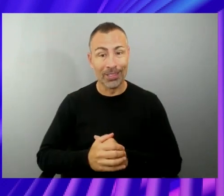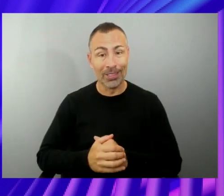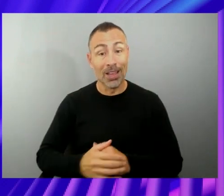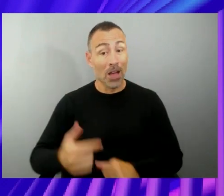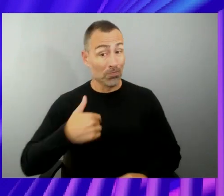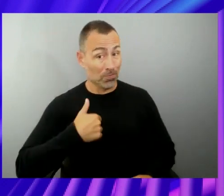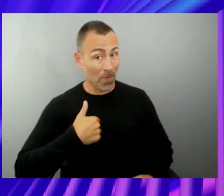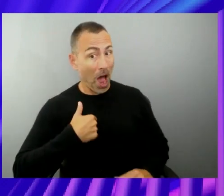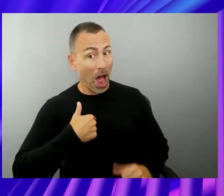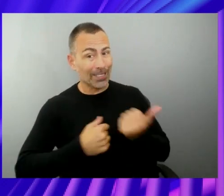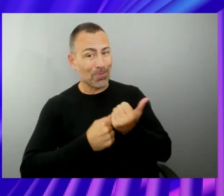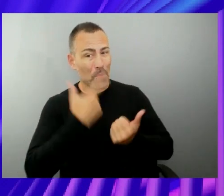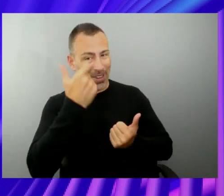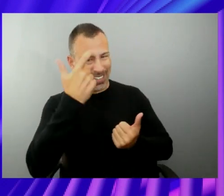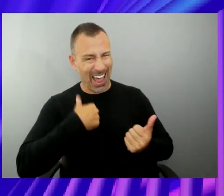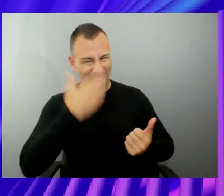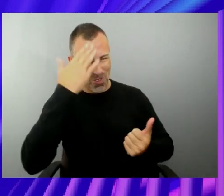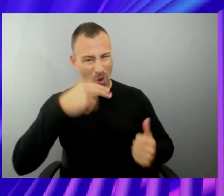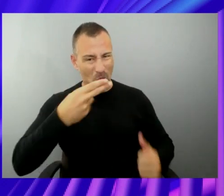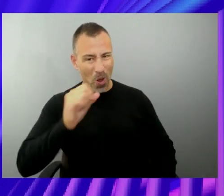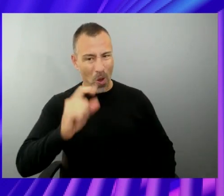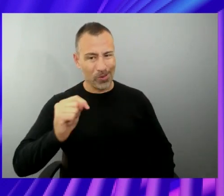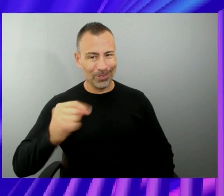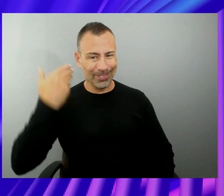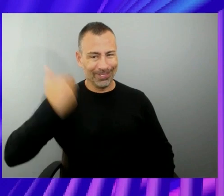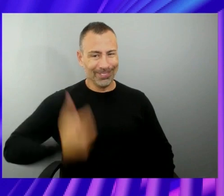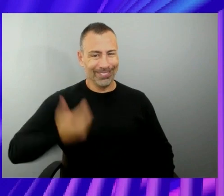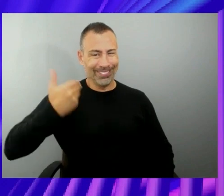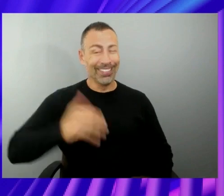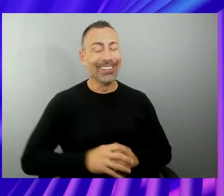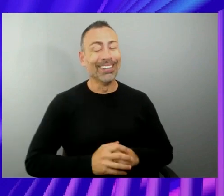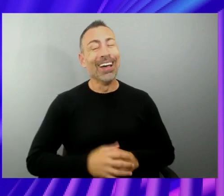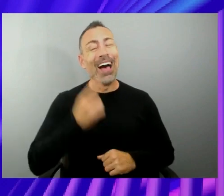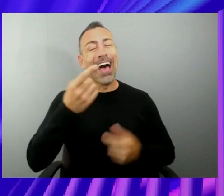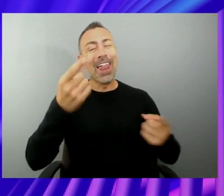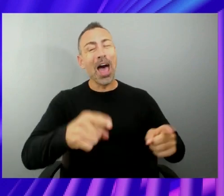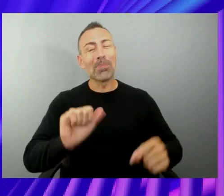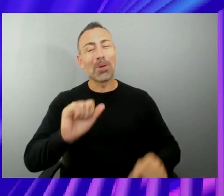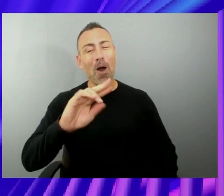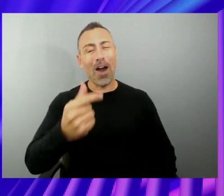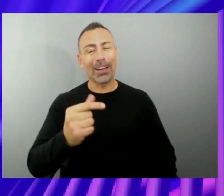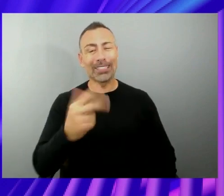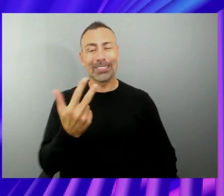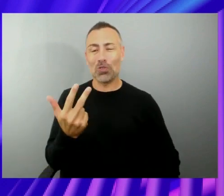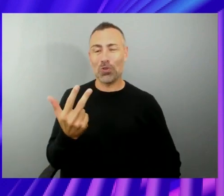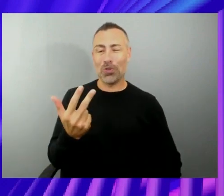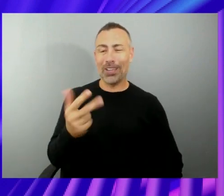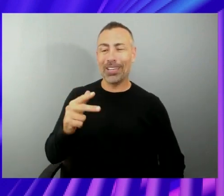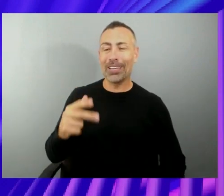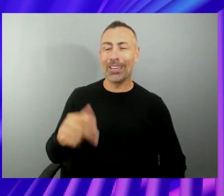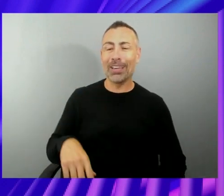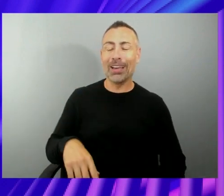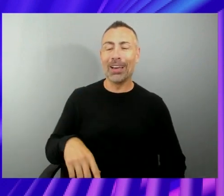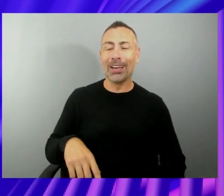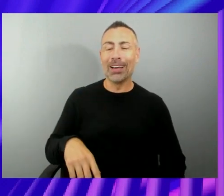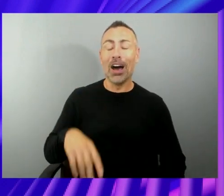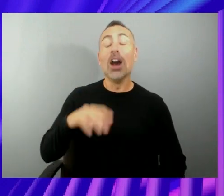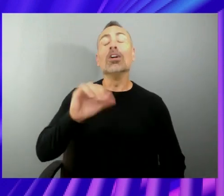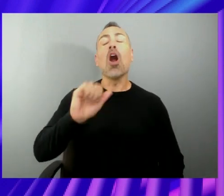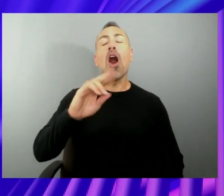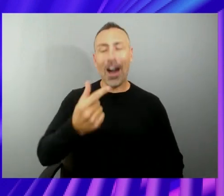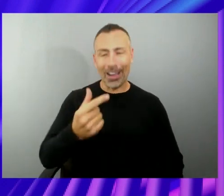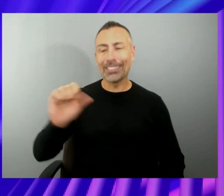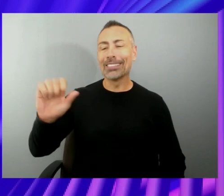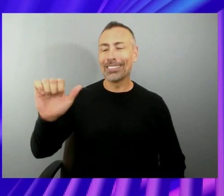August to kick off season 3, we're going to be talking with someone Season from 3, check it out. Office of the CISO about security